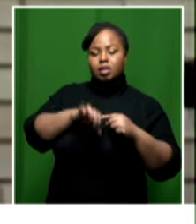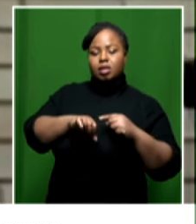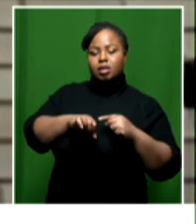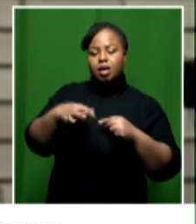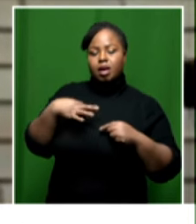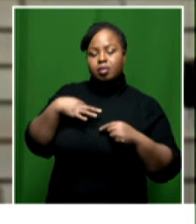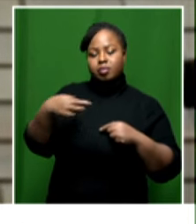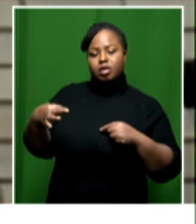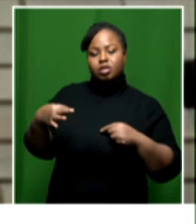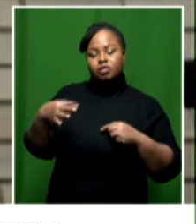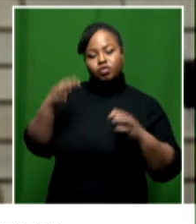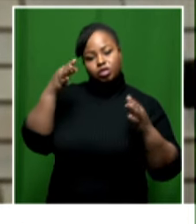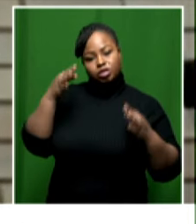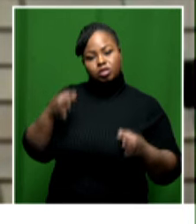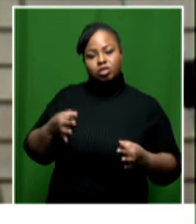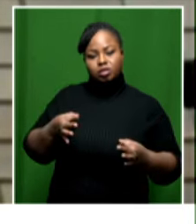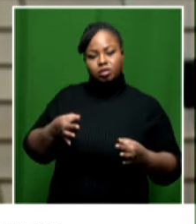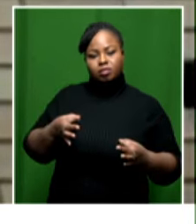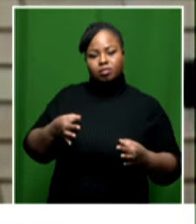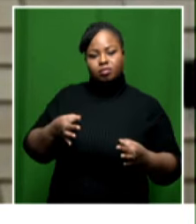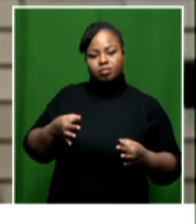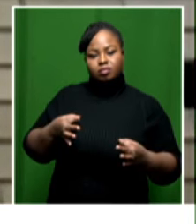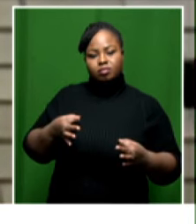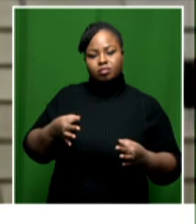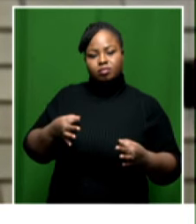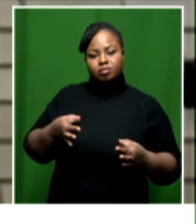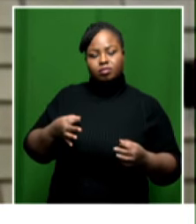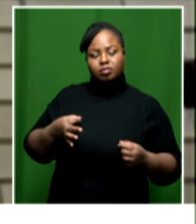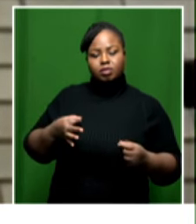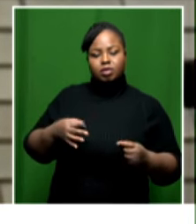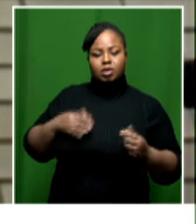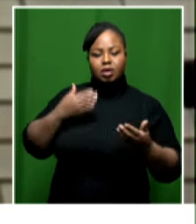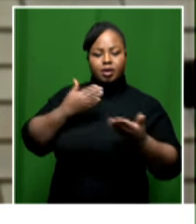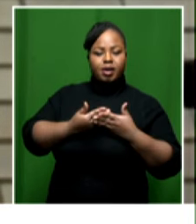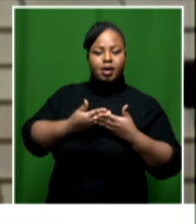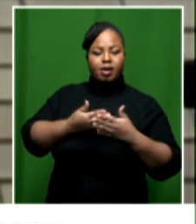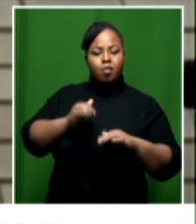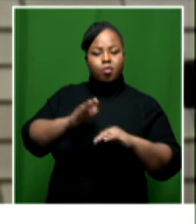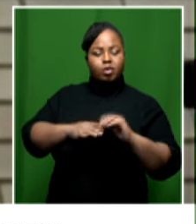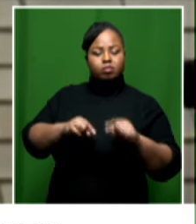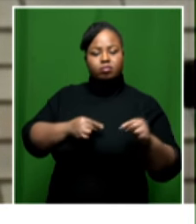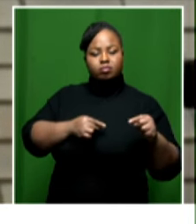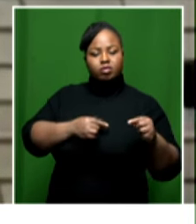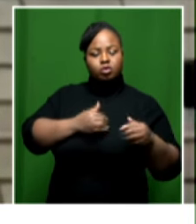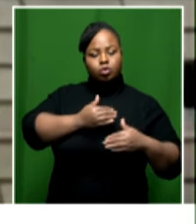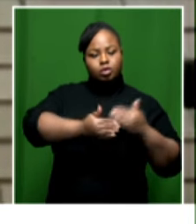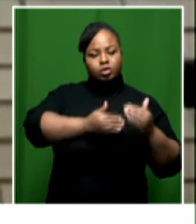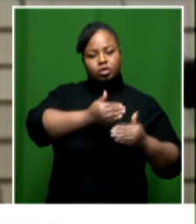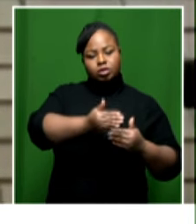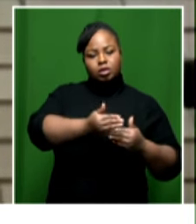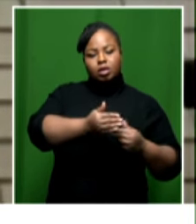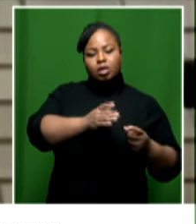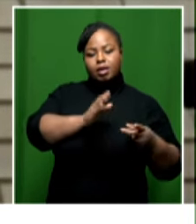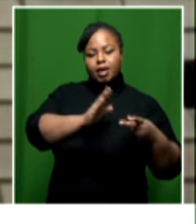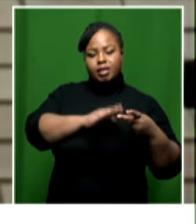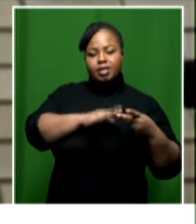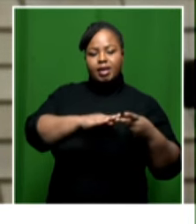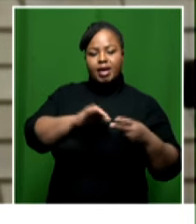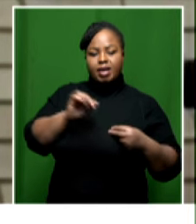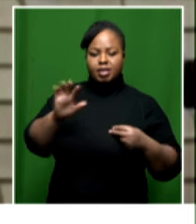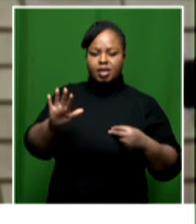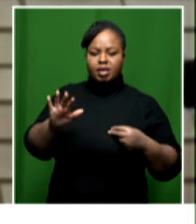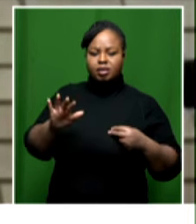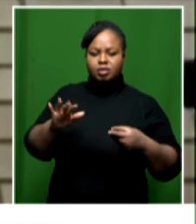rescission, even a groundless one, would impede the operation and execution of